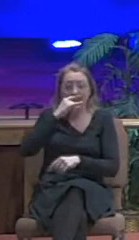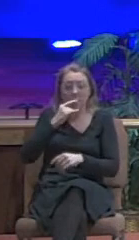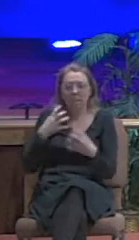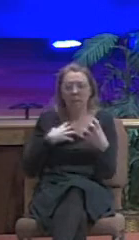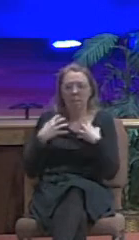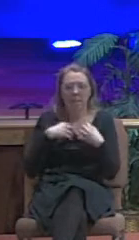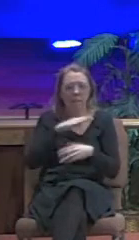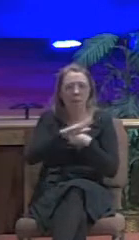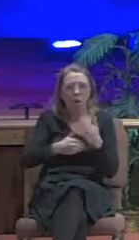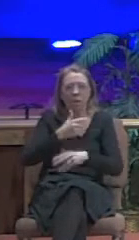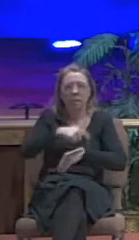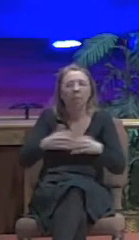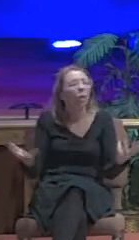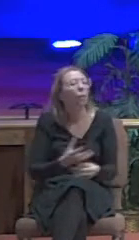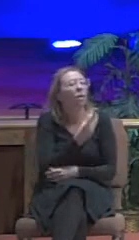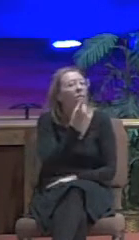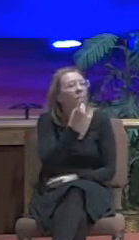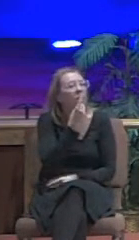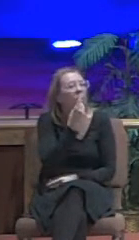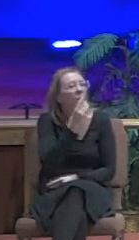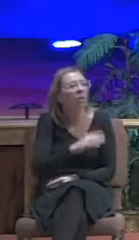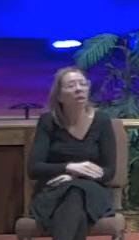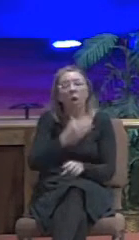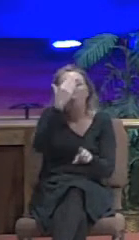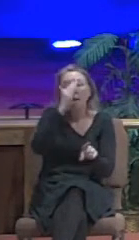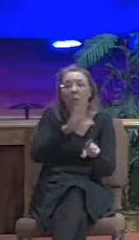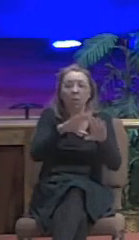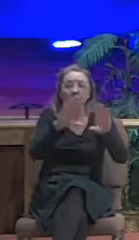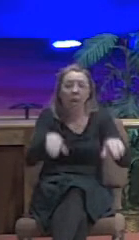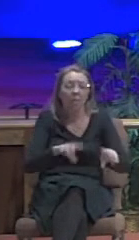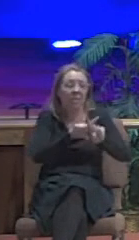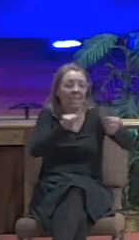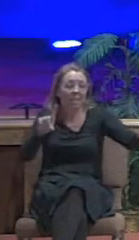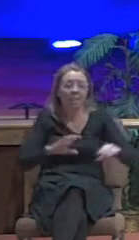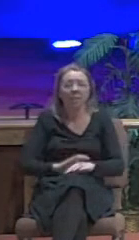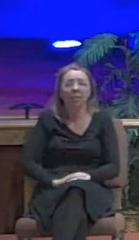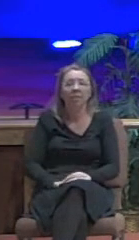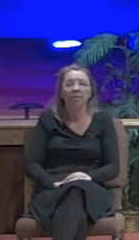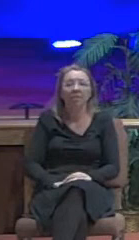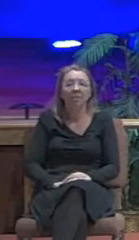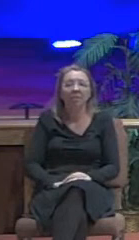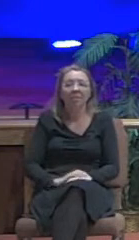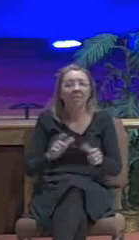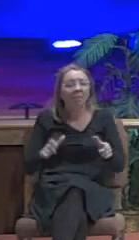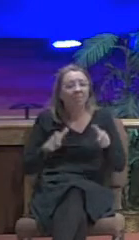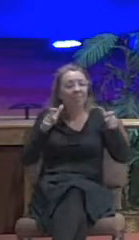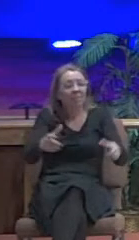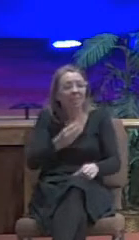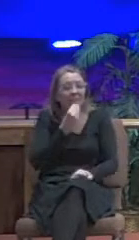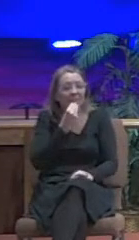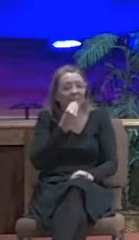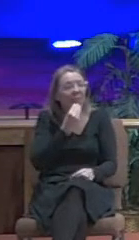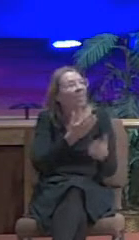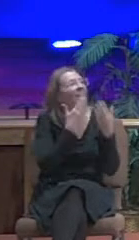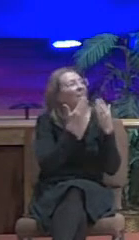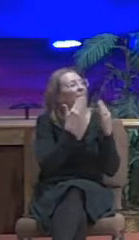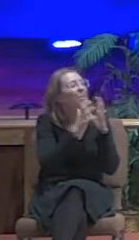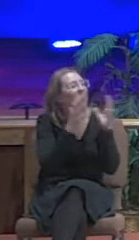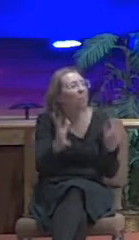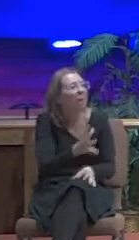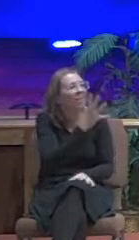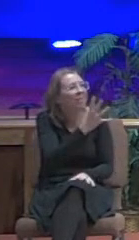I know, your house is different. You put it on and they said, thank you, Mom, for dinner. Oh, it's so kind of